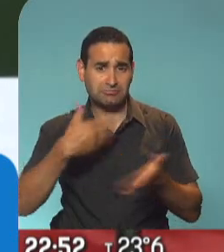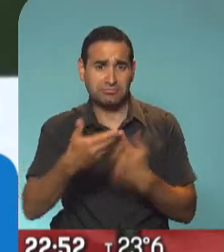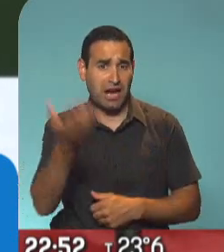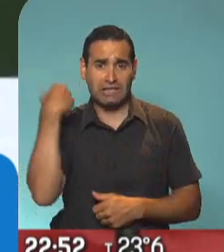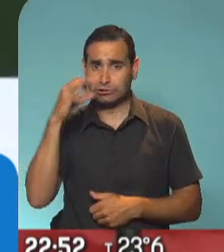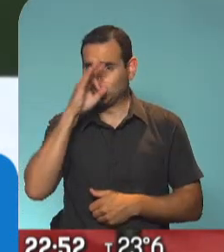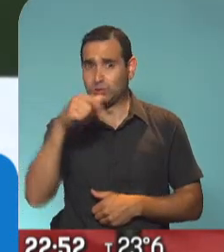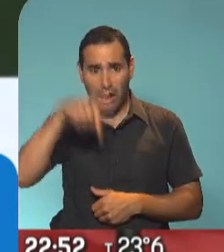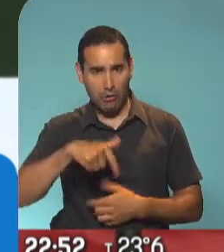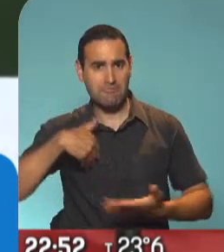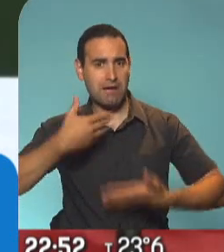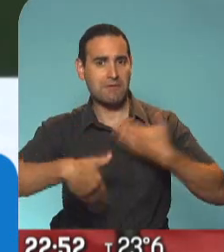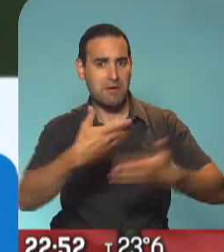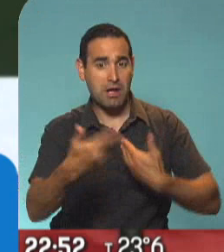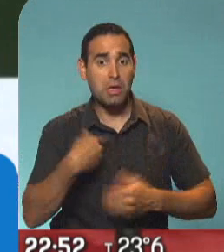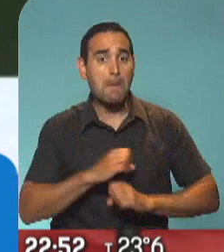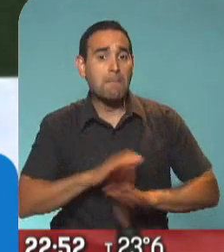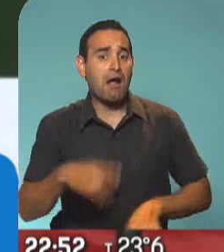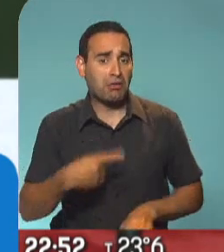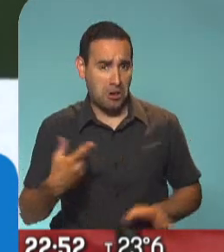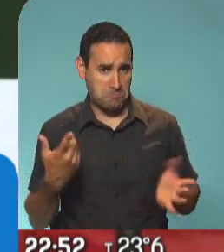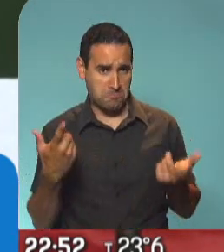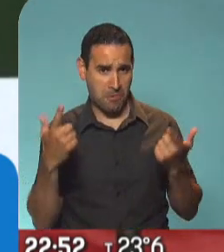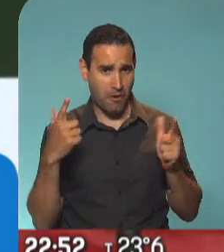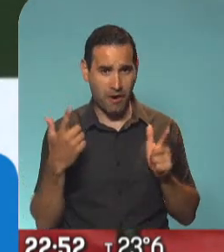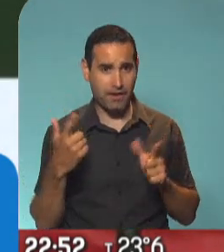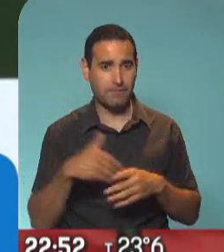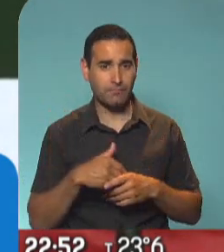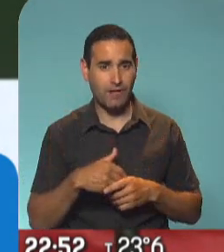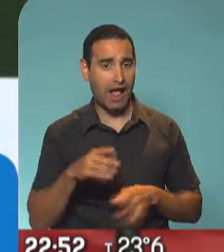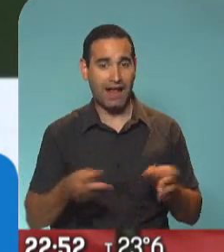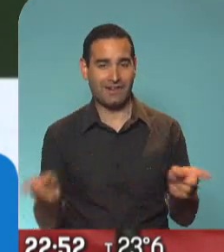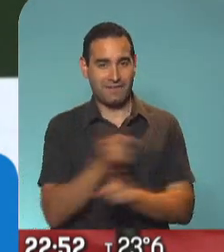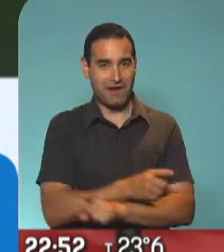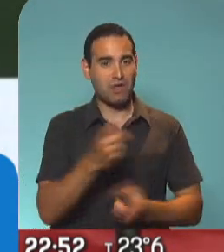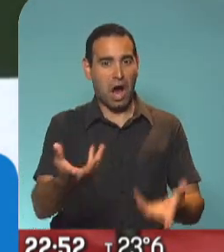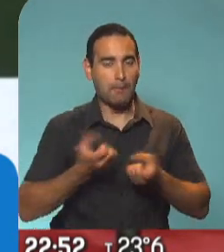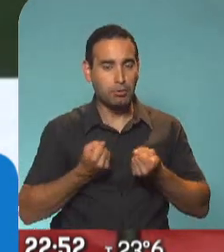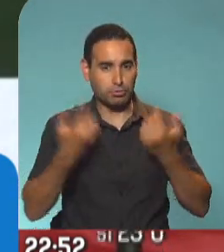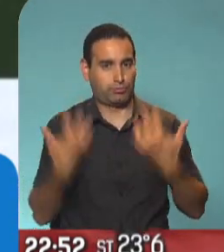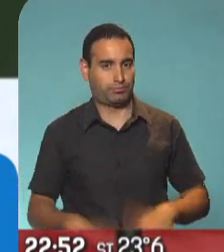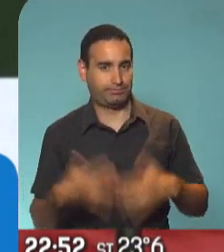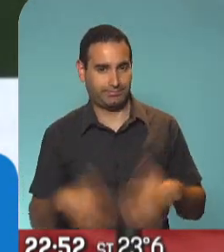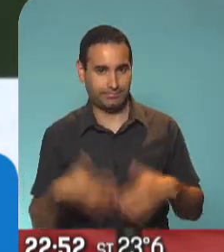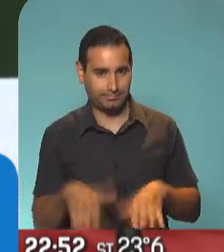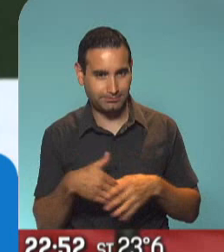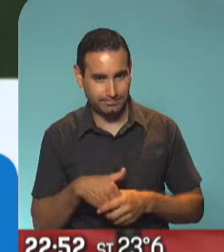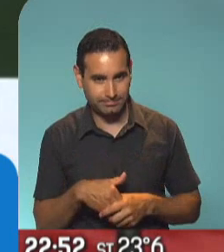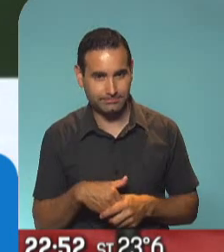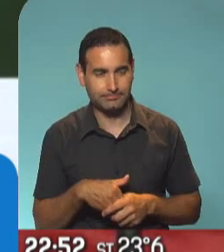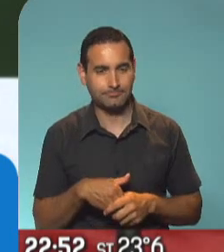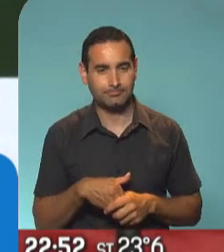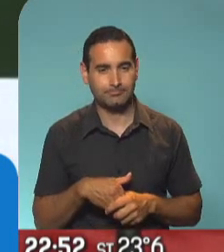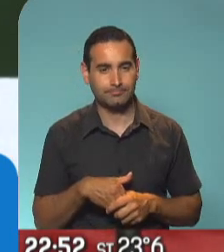than ever before. We did nothing wrong. We did nothing wrong. And we have